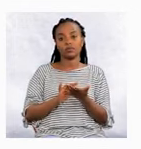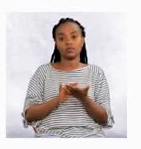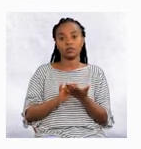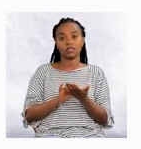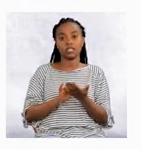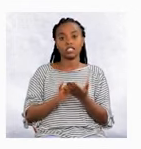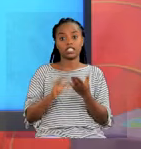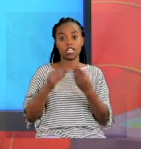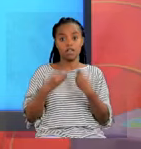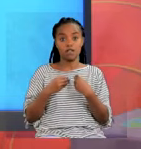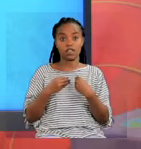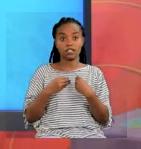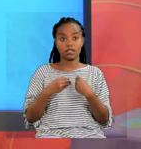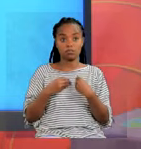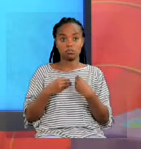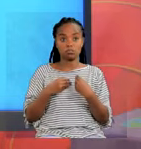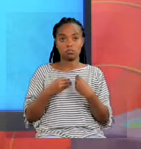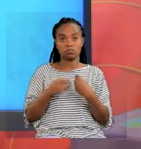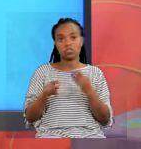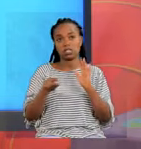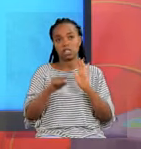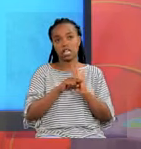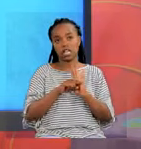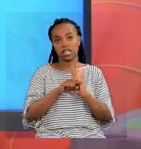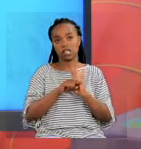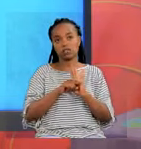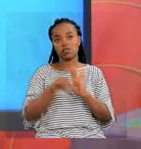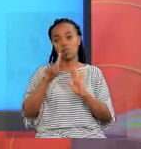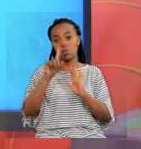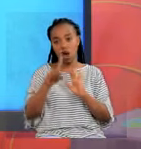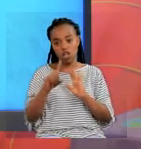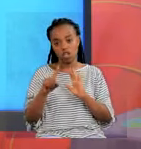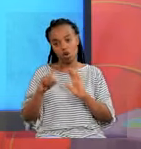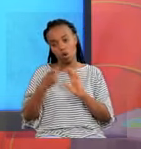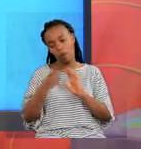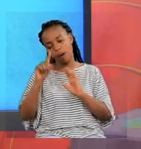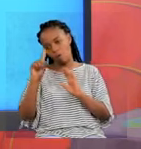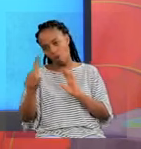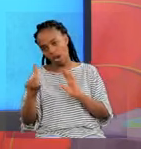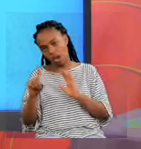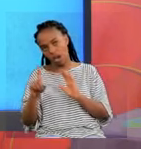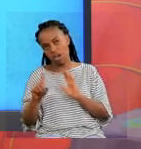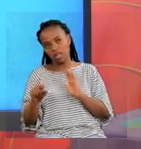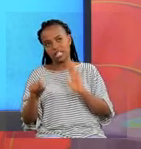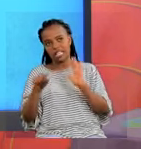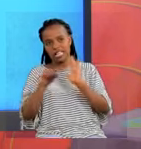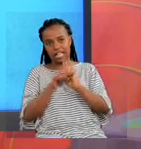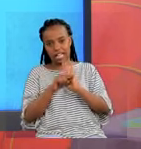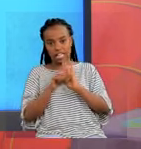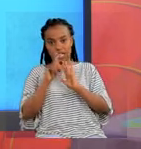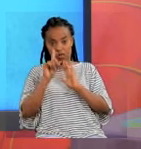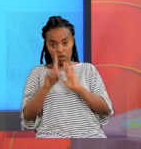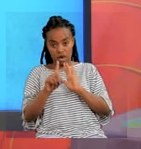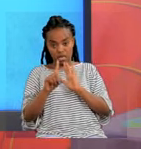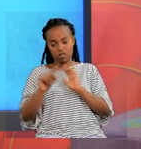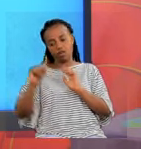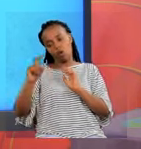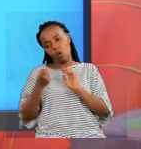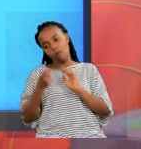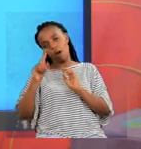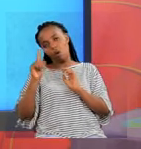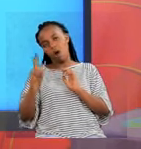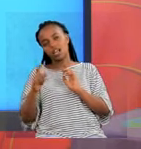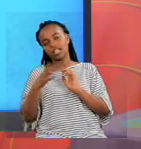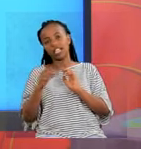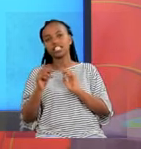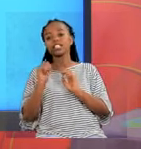is given to be it is negative 1, 1. The center is this negative 1, 1.